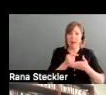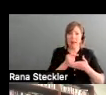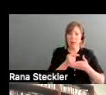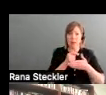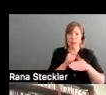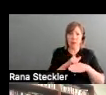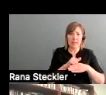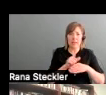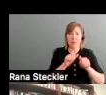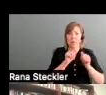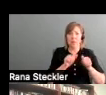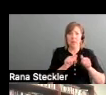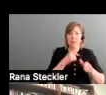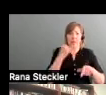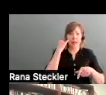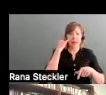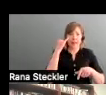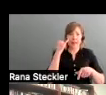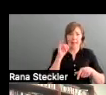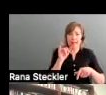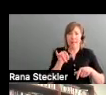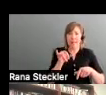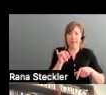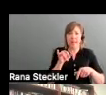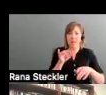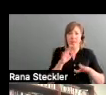were shaped by the idea that,